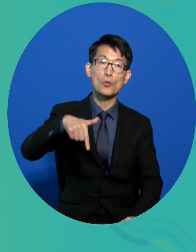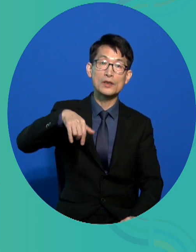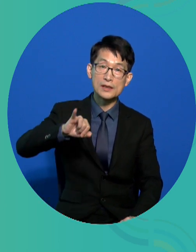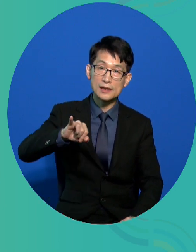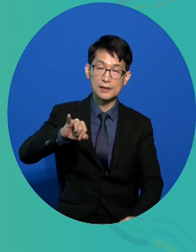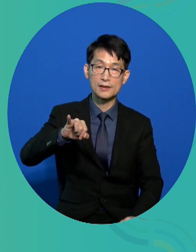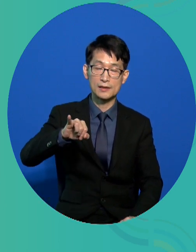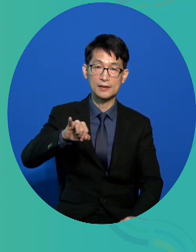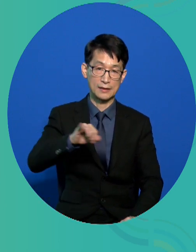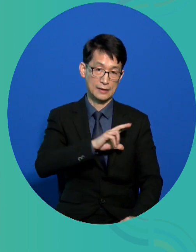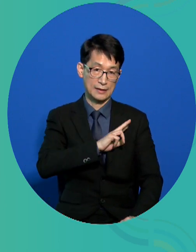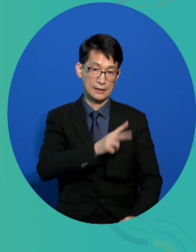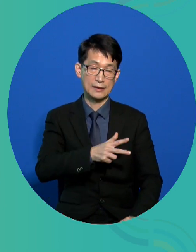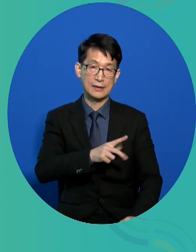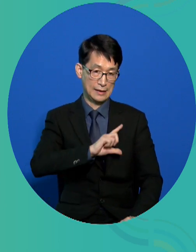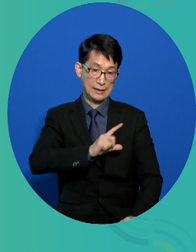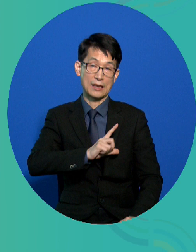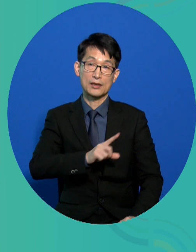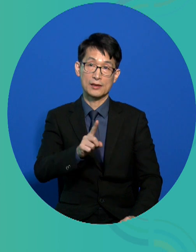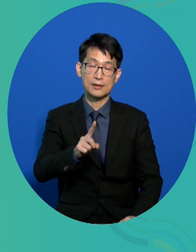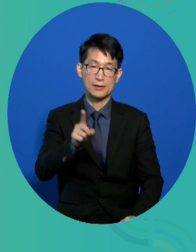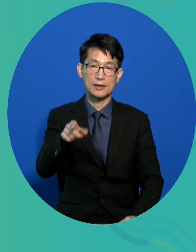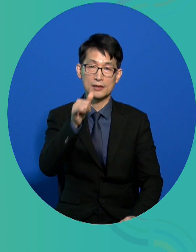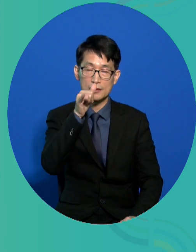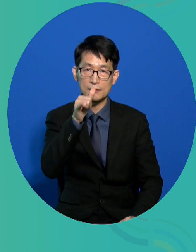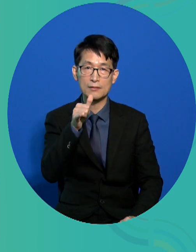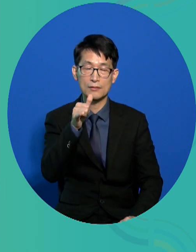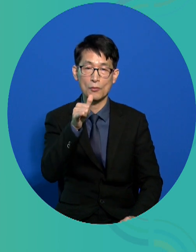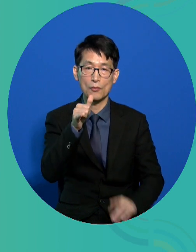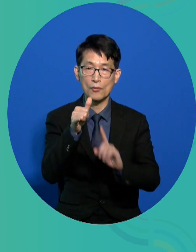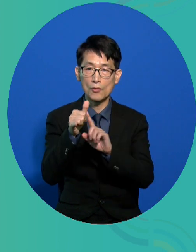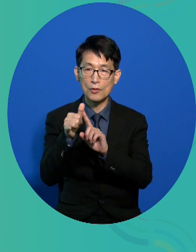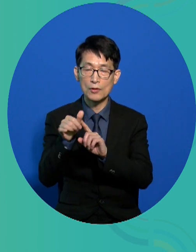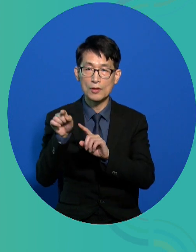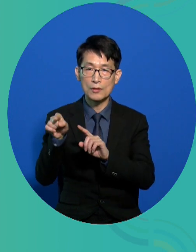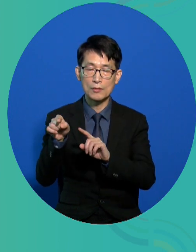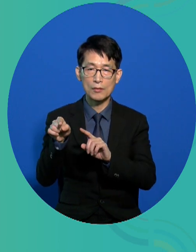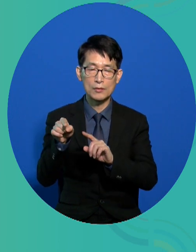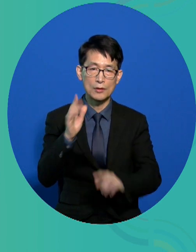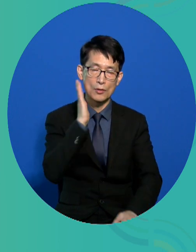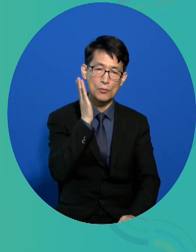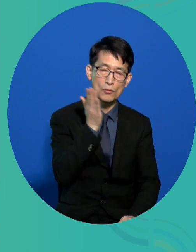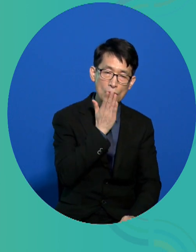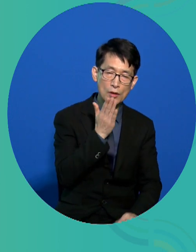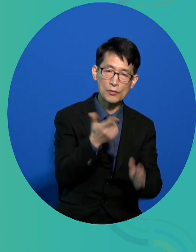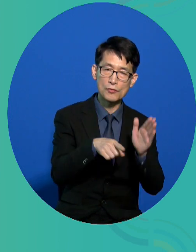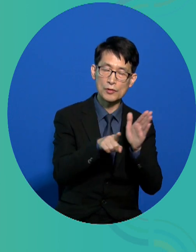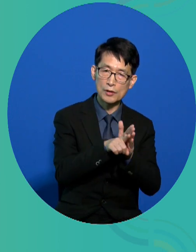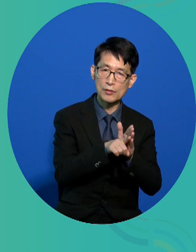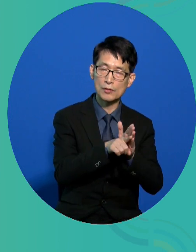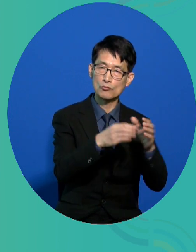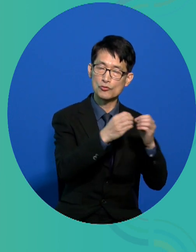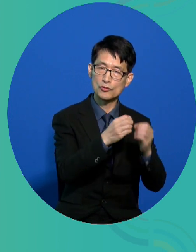cooperative, we are providing education and selecting